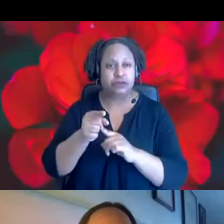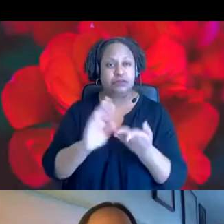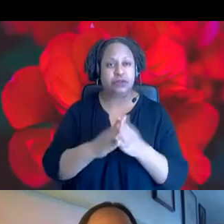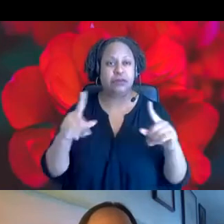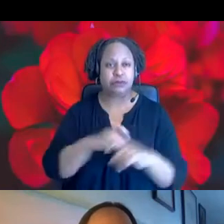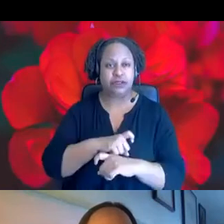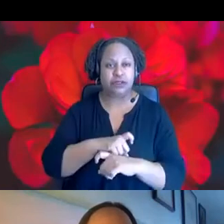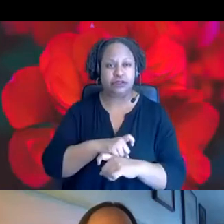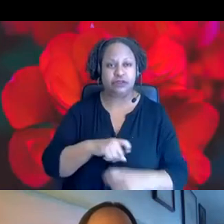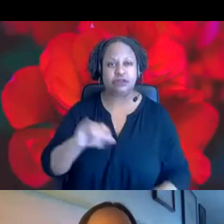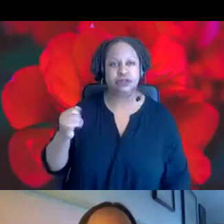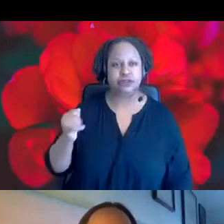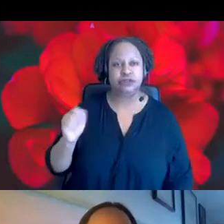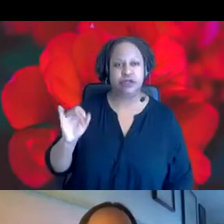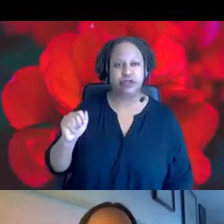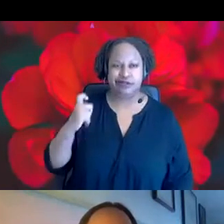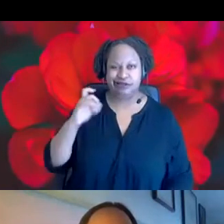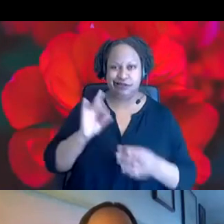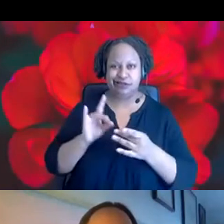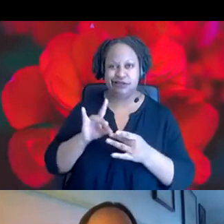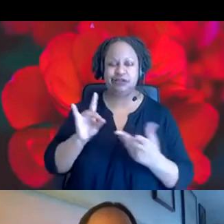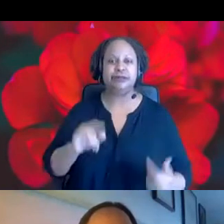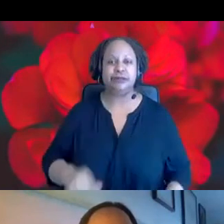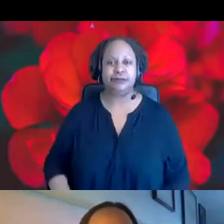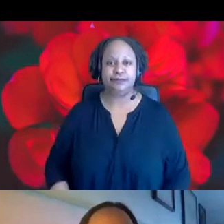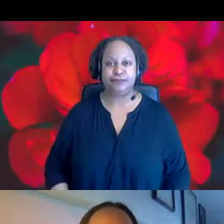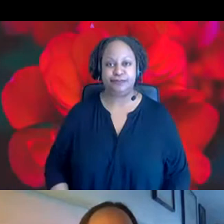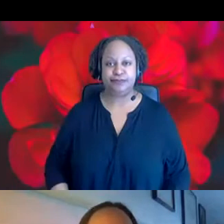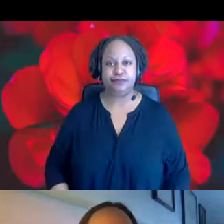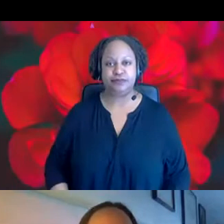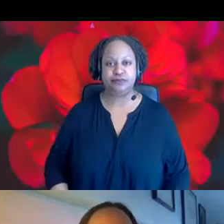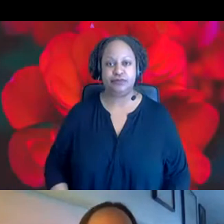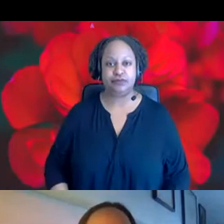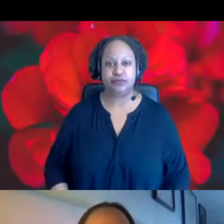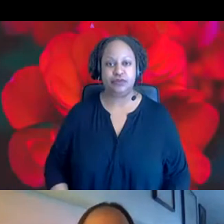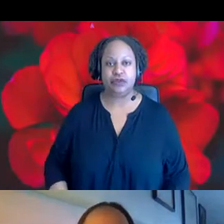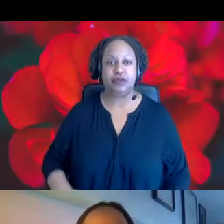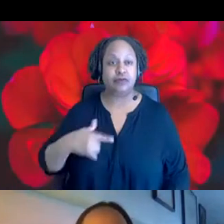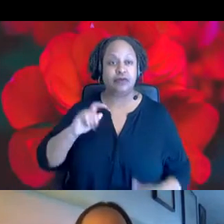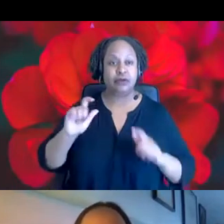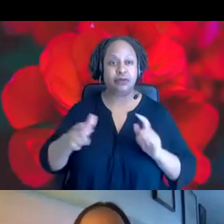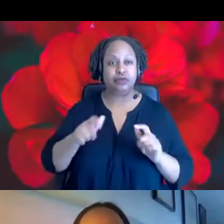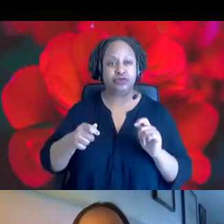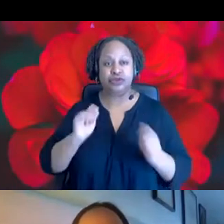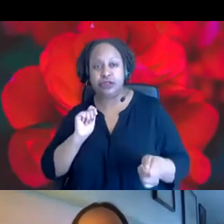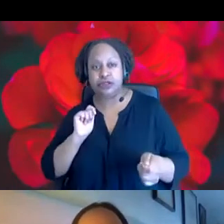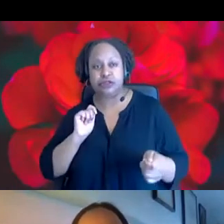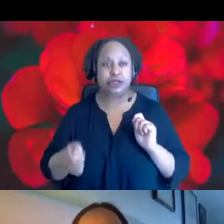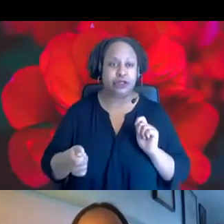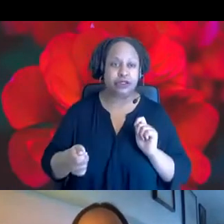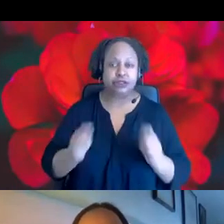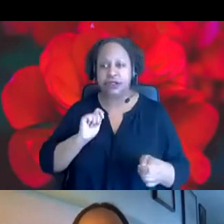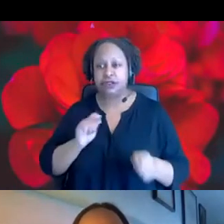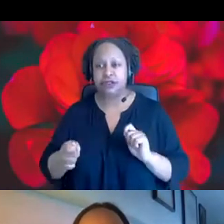the pendulum swings at a wild pace, and it's very